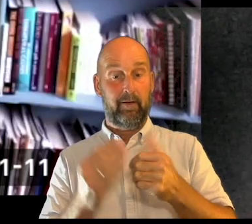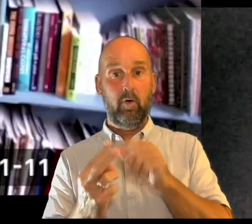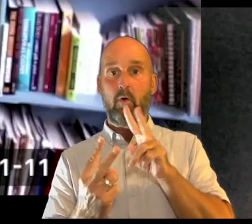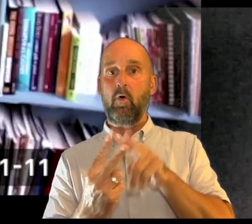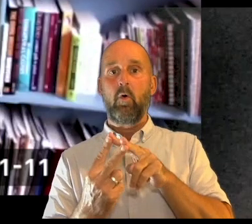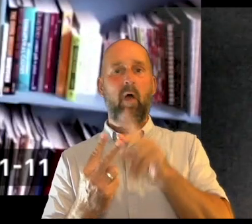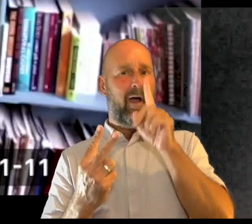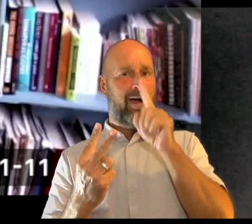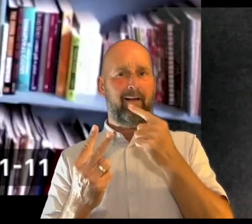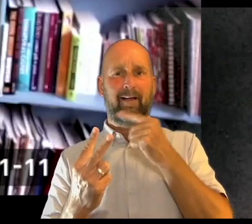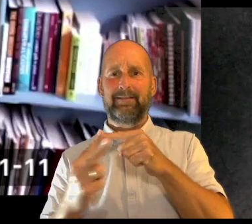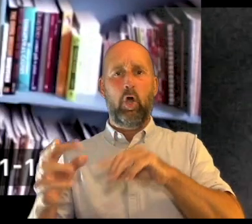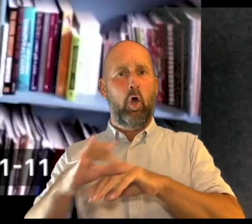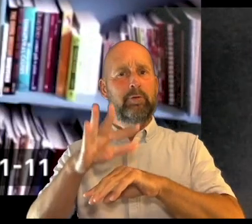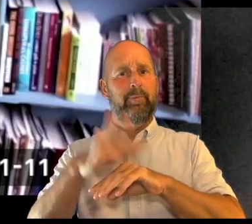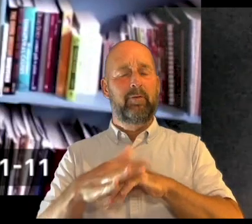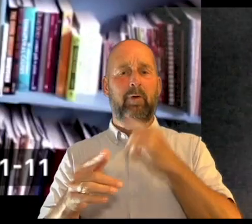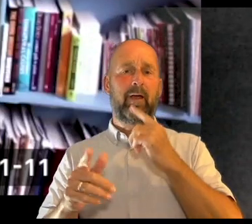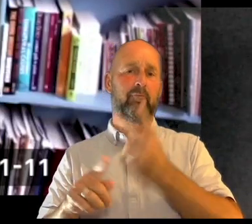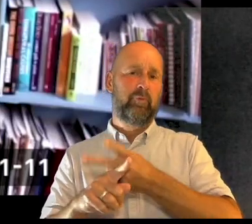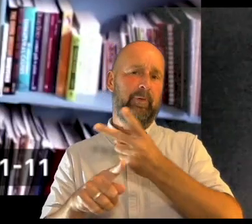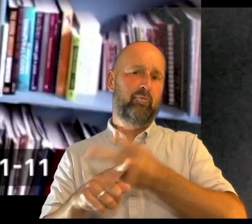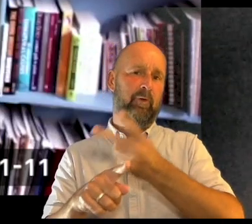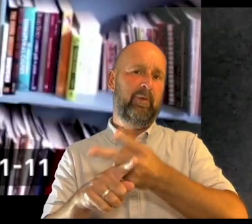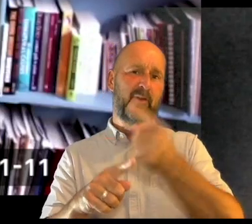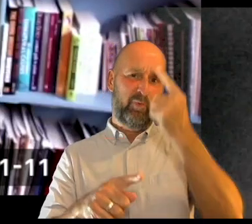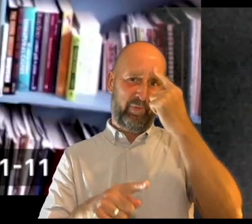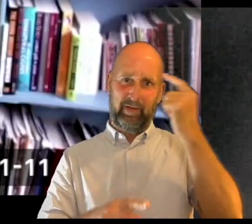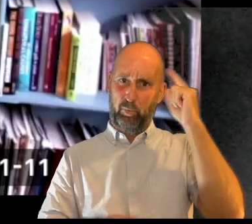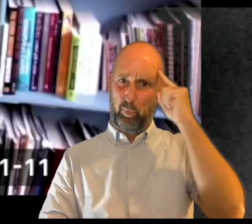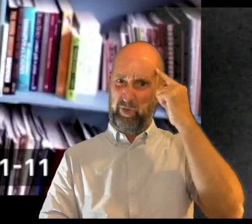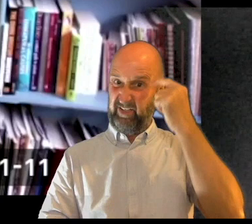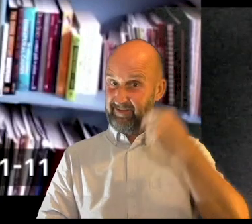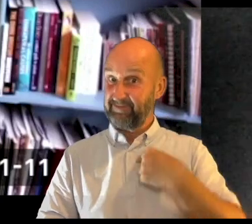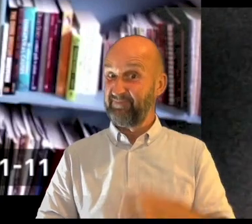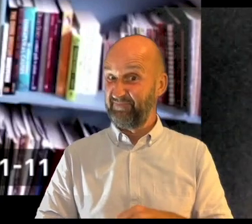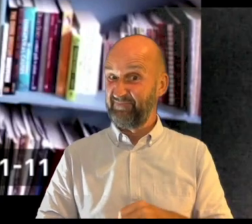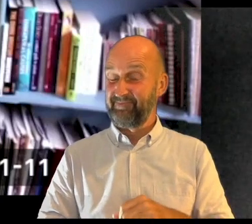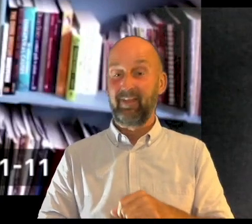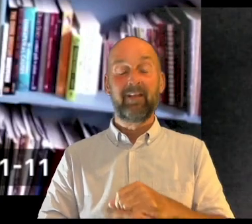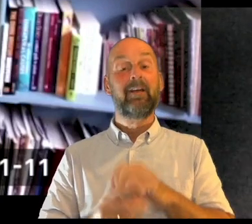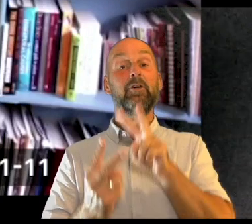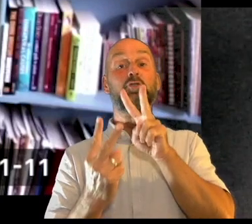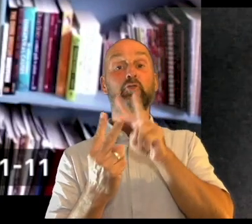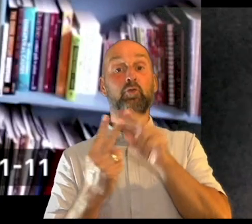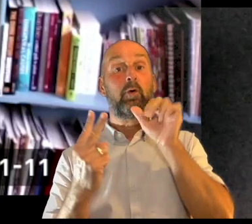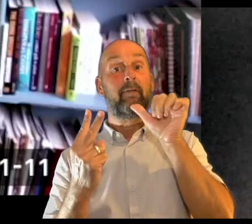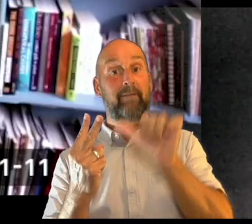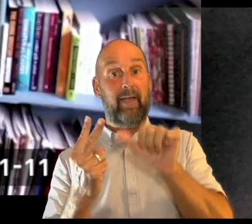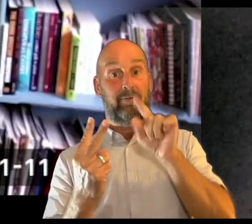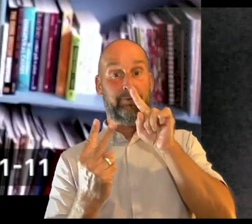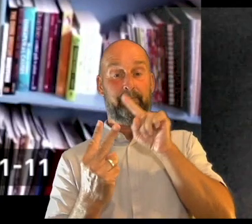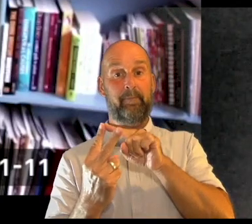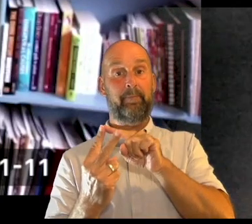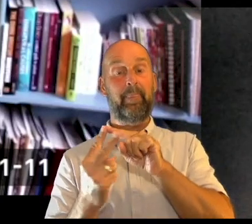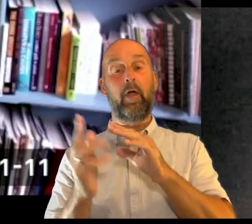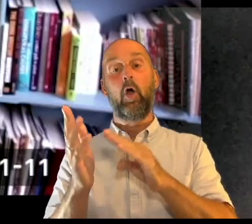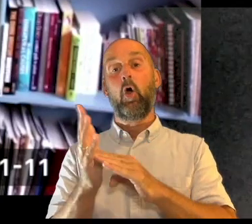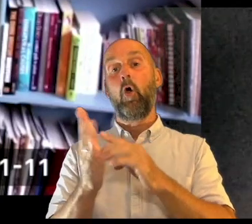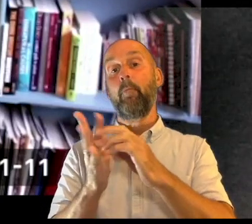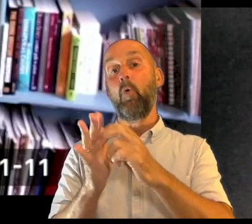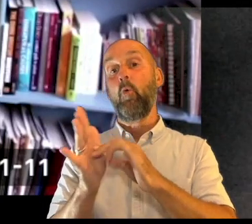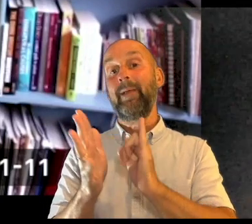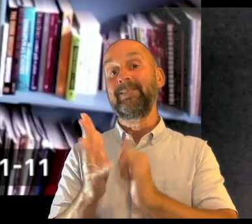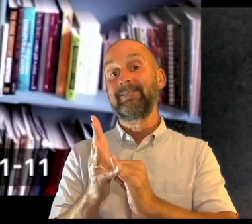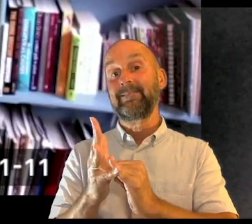can't say my husband because I've already mentioned him multiple times. You're going to think I'm weird. Two of my favourite things in life are Moomins. I really